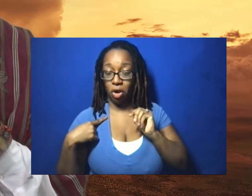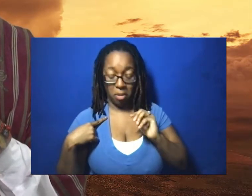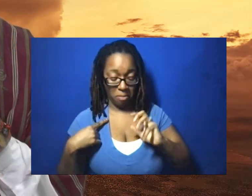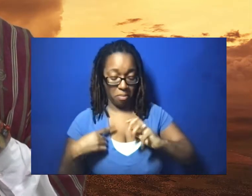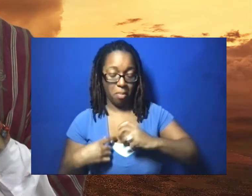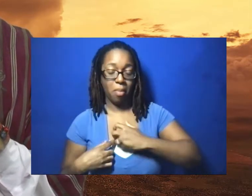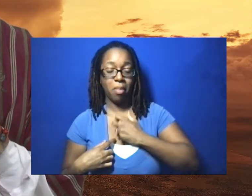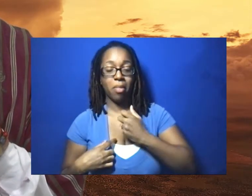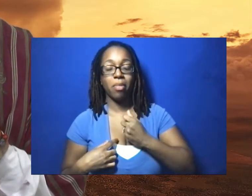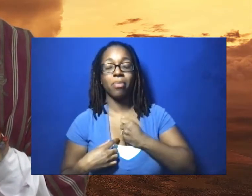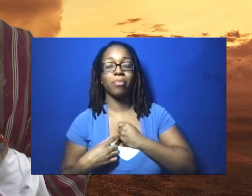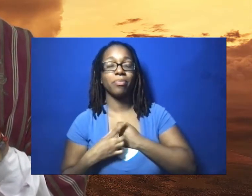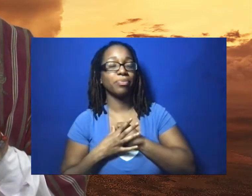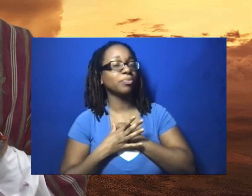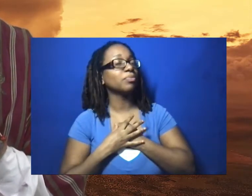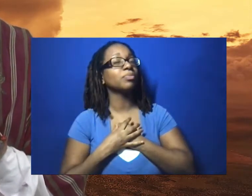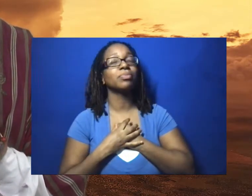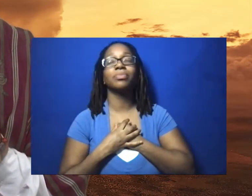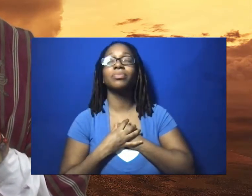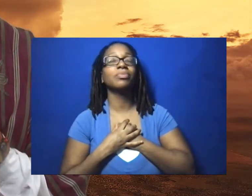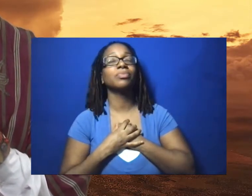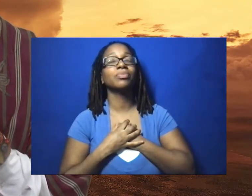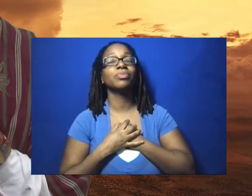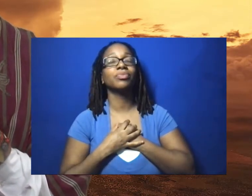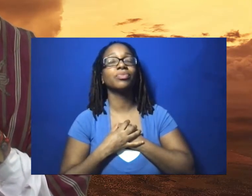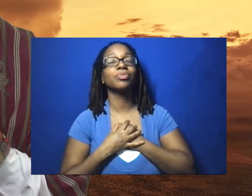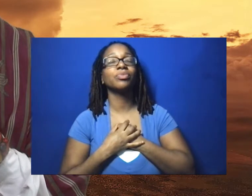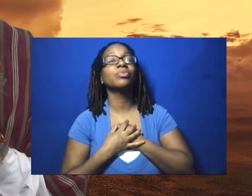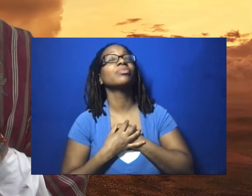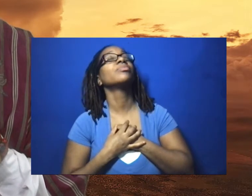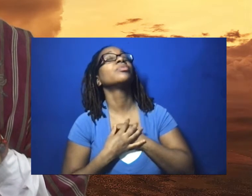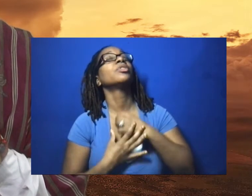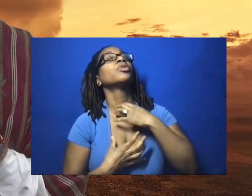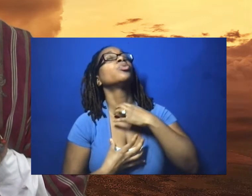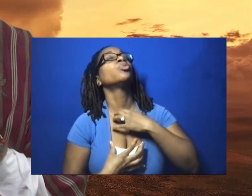eyes, and she wished upon